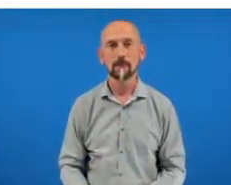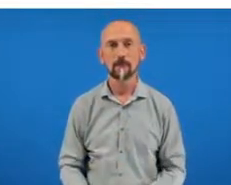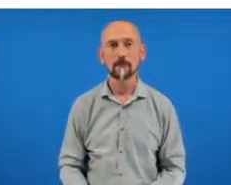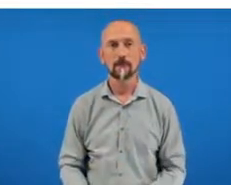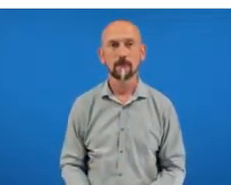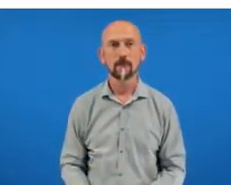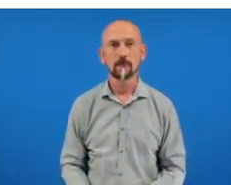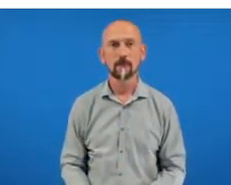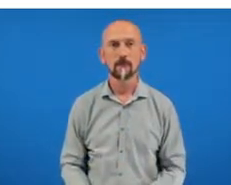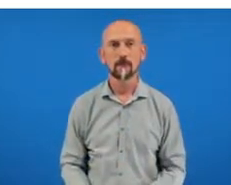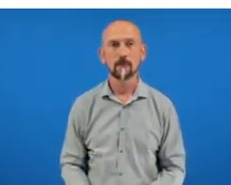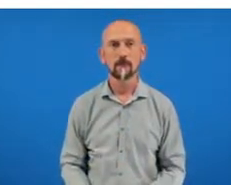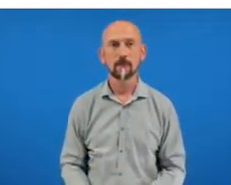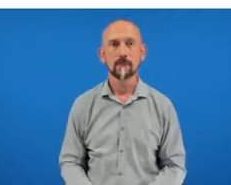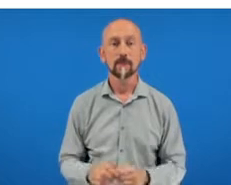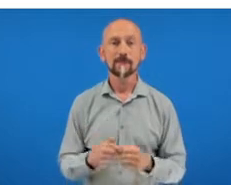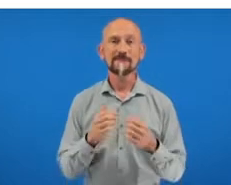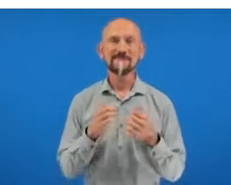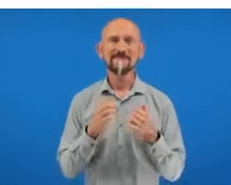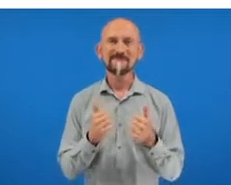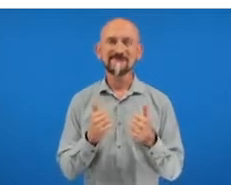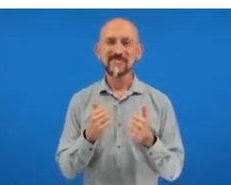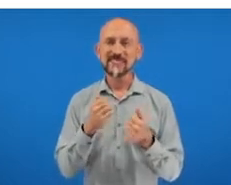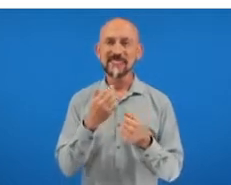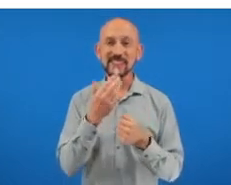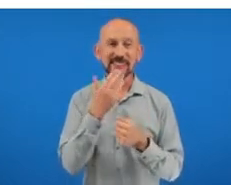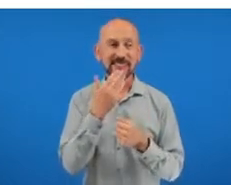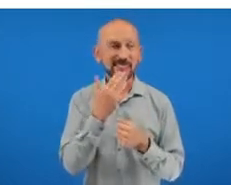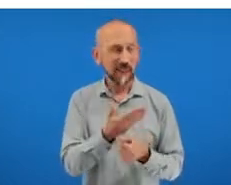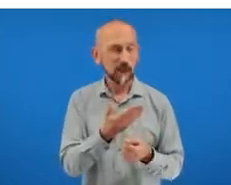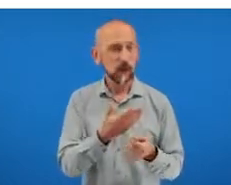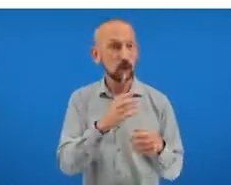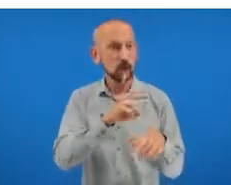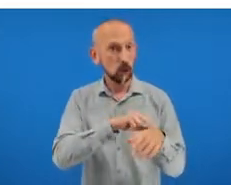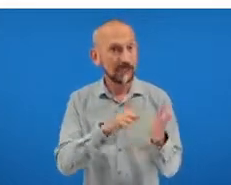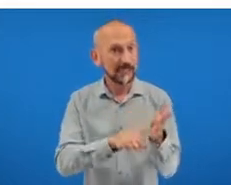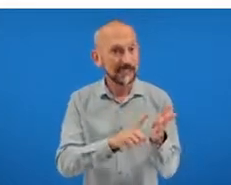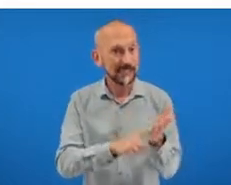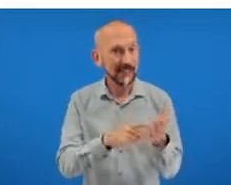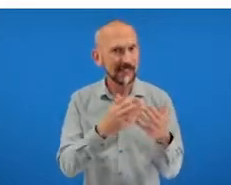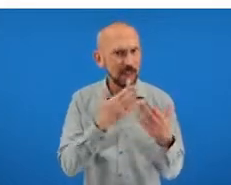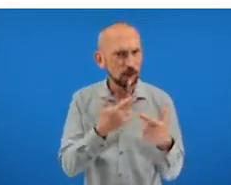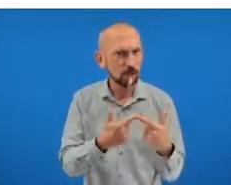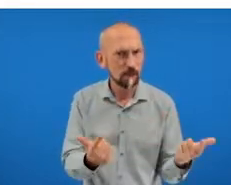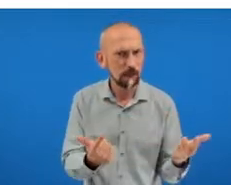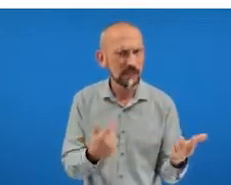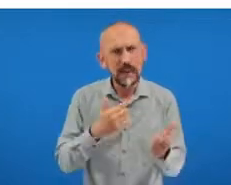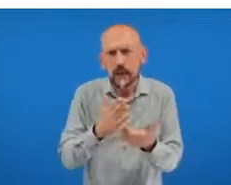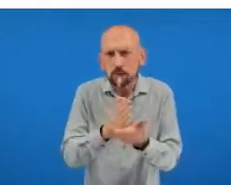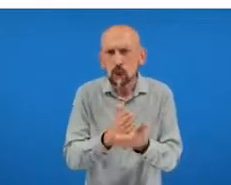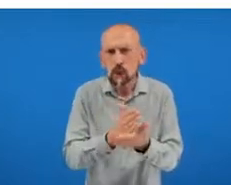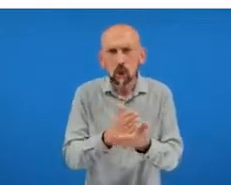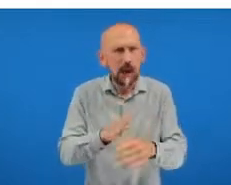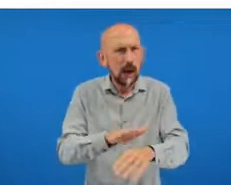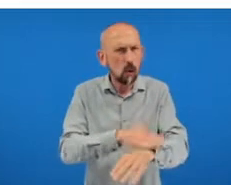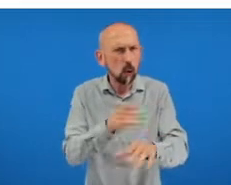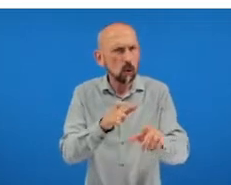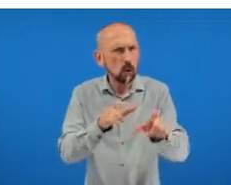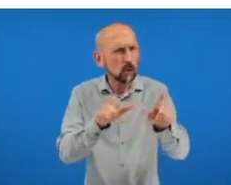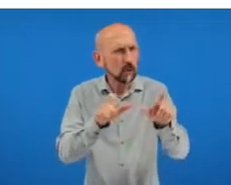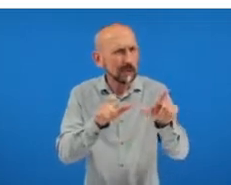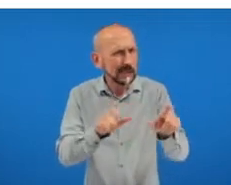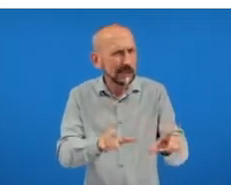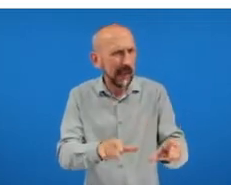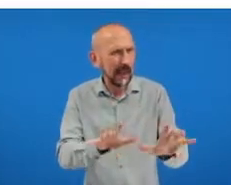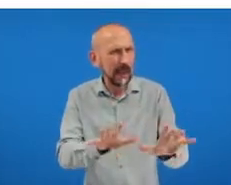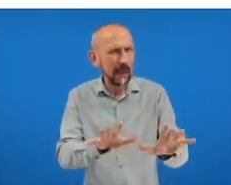Thank you. Thank you very much, Dr. Lisa. We're not sure how long you're able to stay with us. I know you